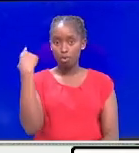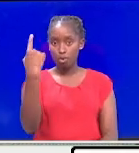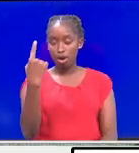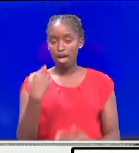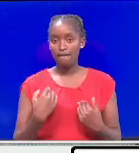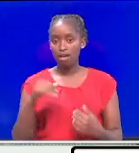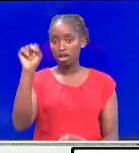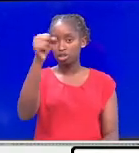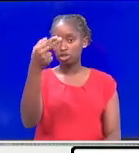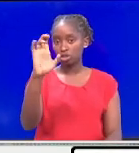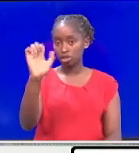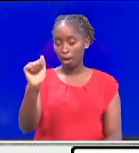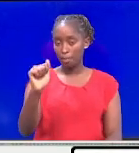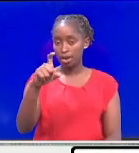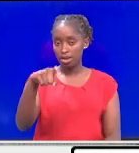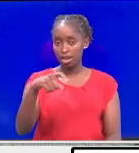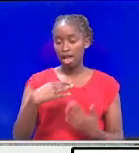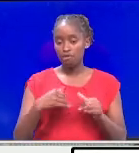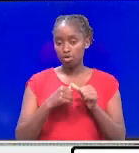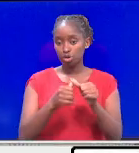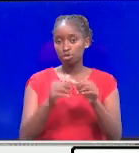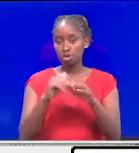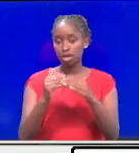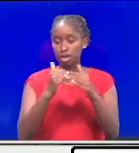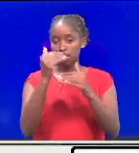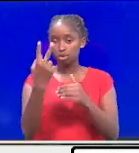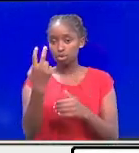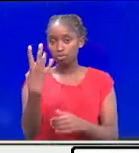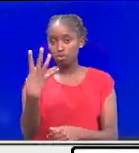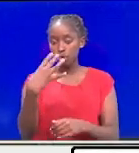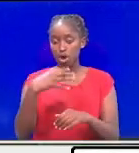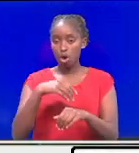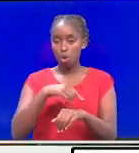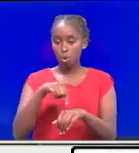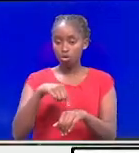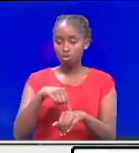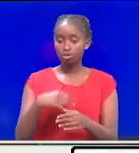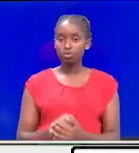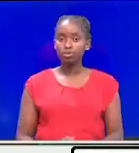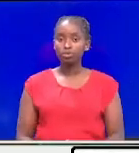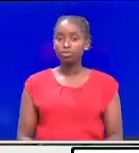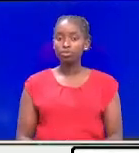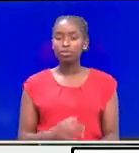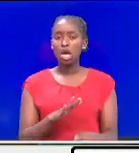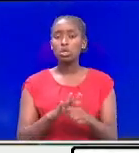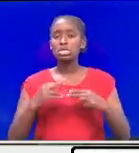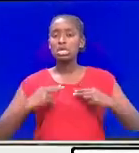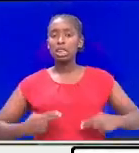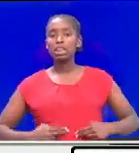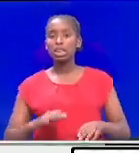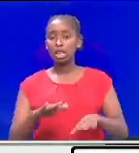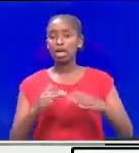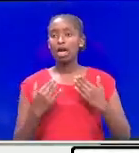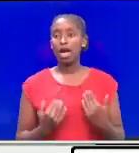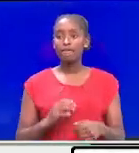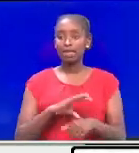for claiming should be up and running within the next 24 hours. Many health facilities have experienced issues such as member